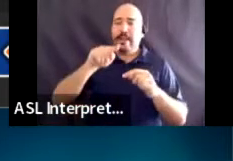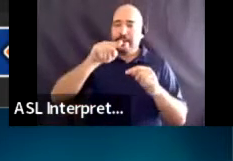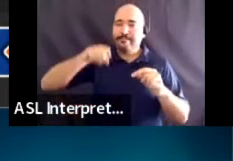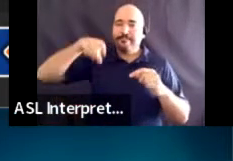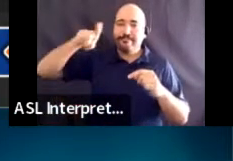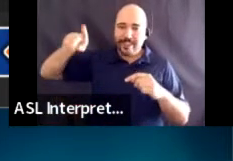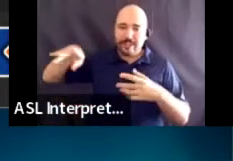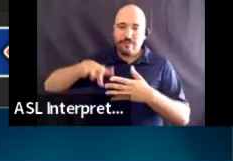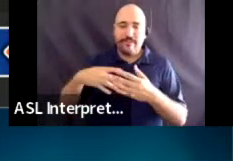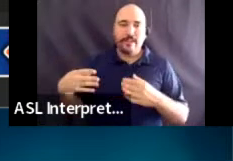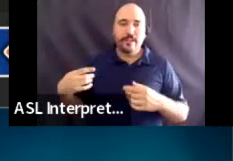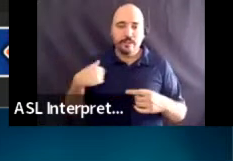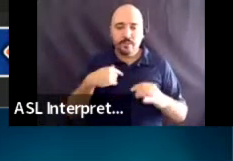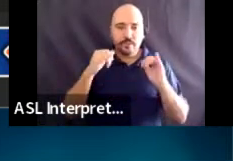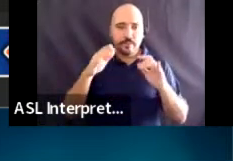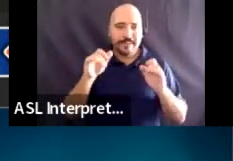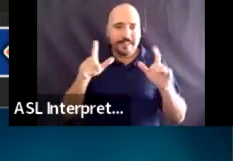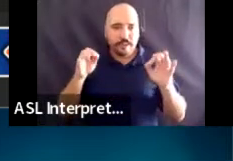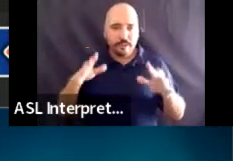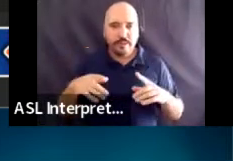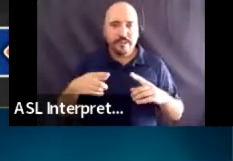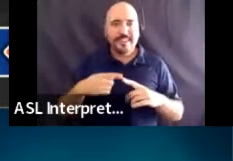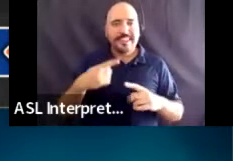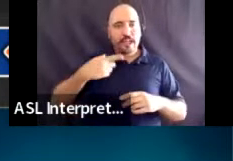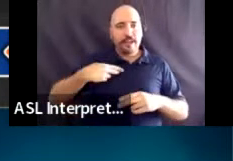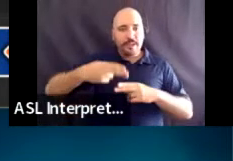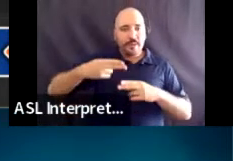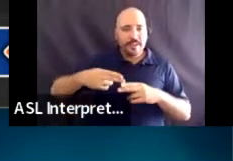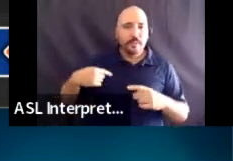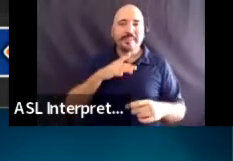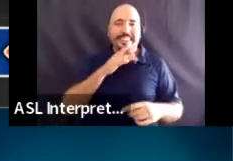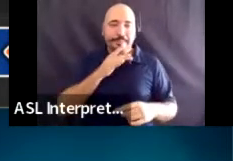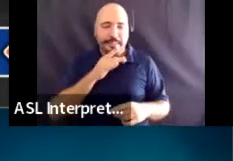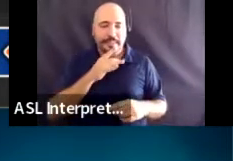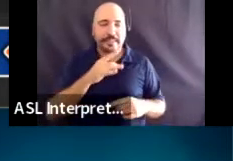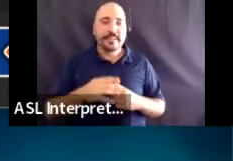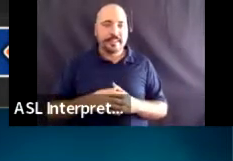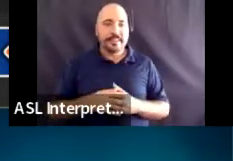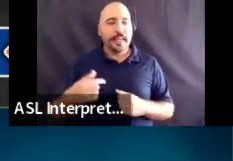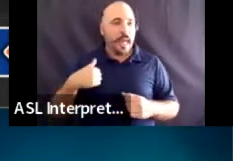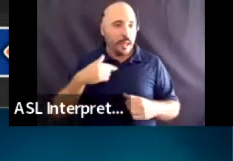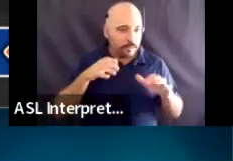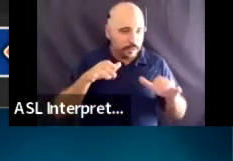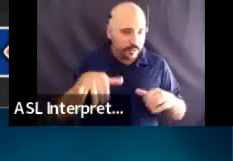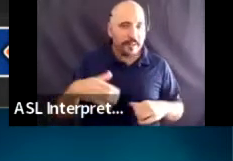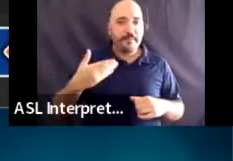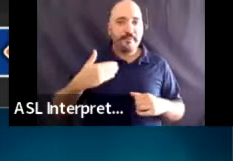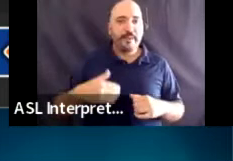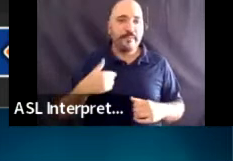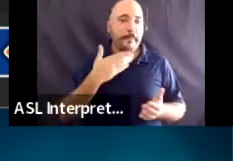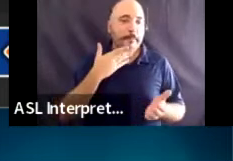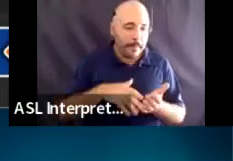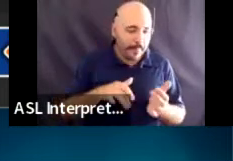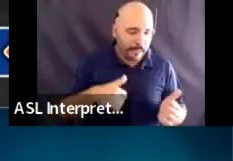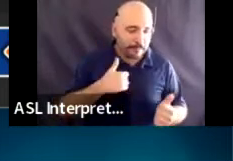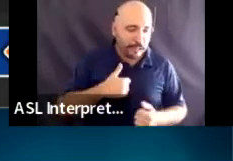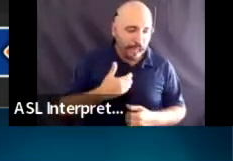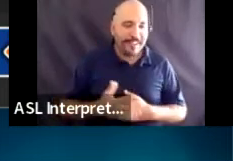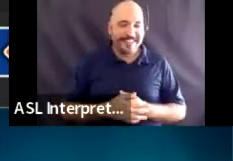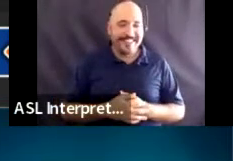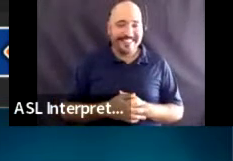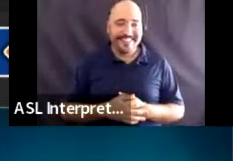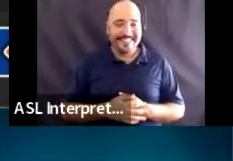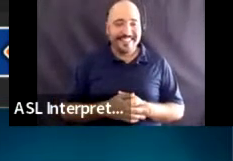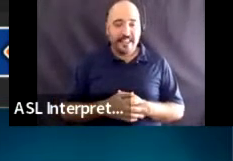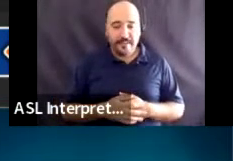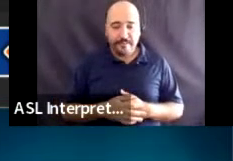we were instructed by the ASL interpreters to say our names when we speak. I will be doing that. I've been bad. I'm sorry.